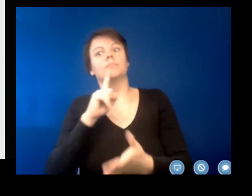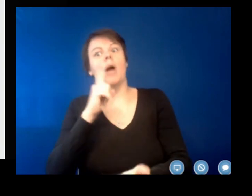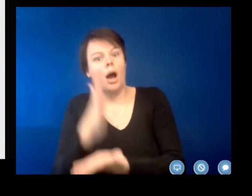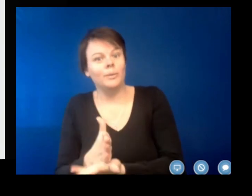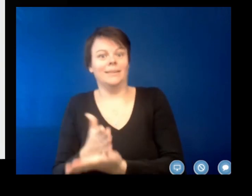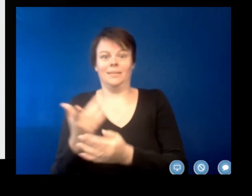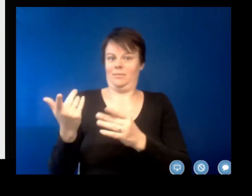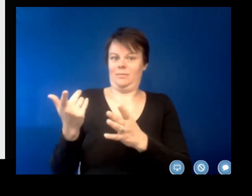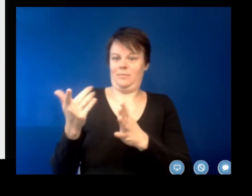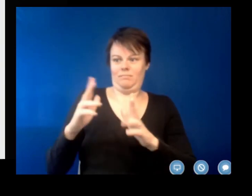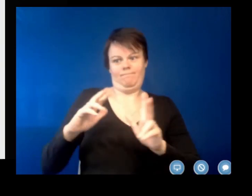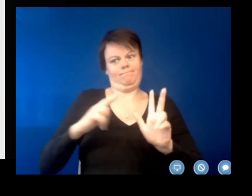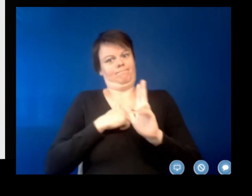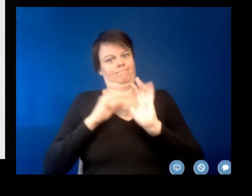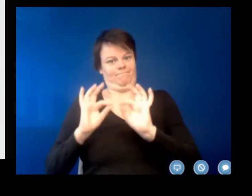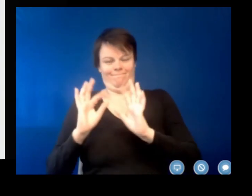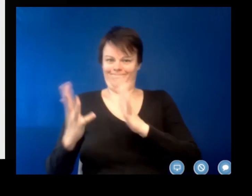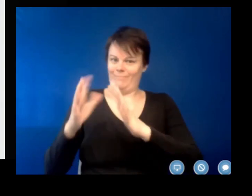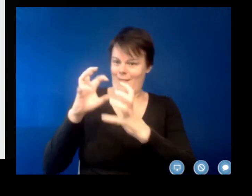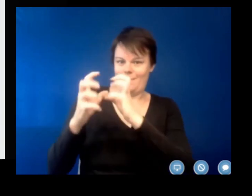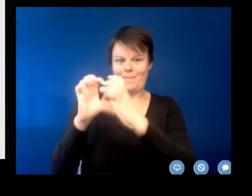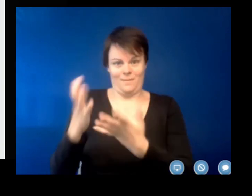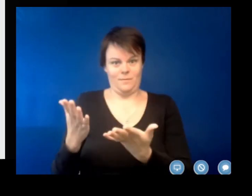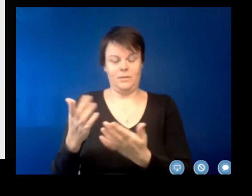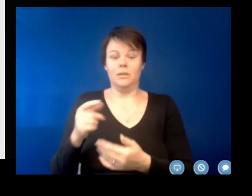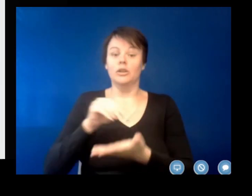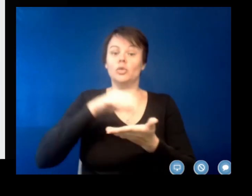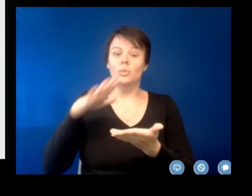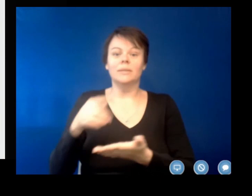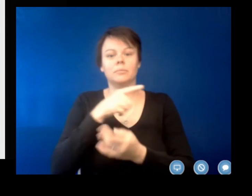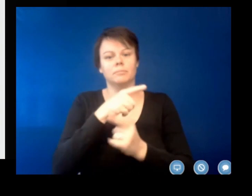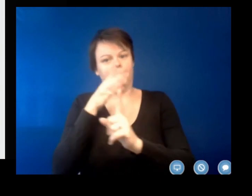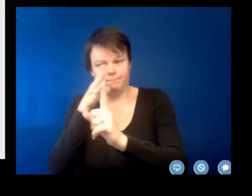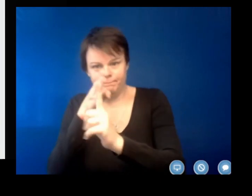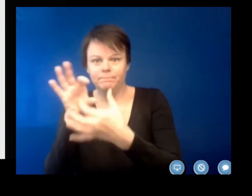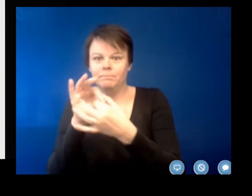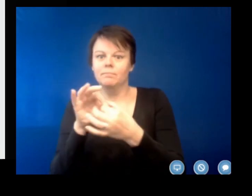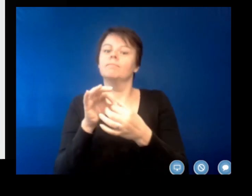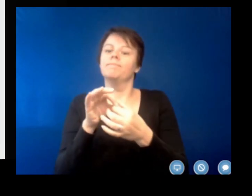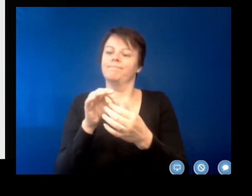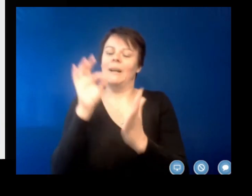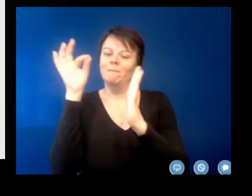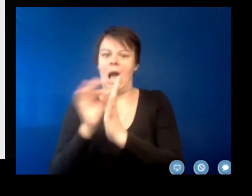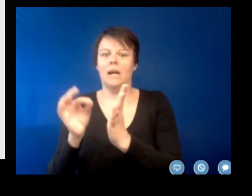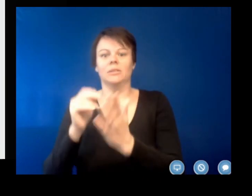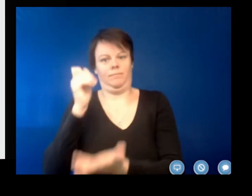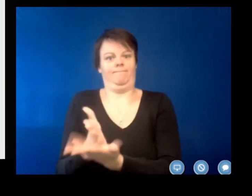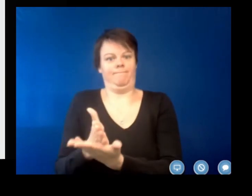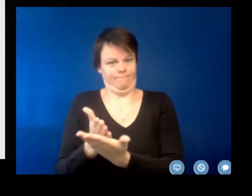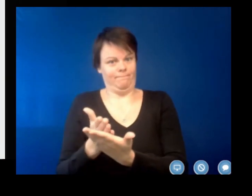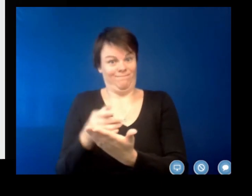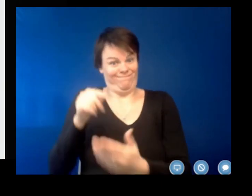Yes, as she cannot write very well. Yes, she does not know it very well, but she knows it